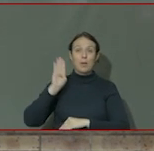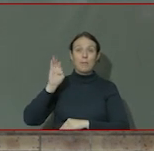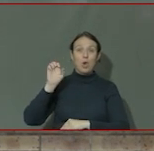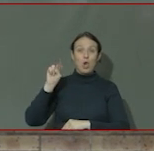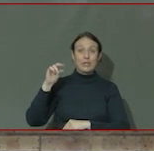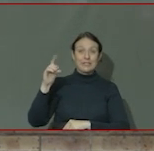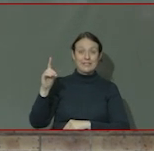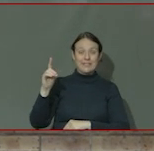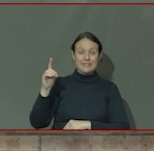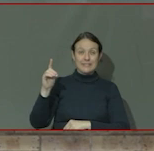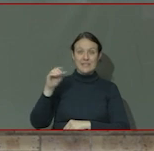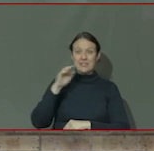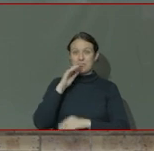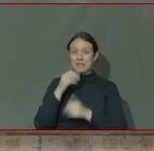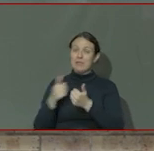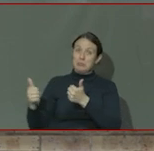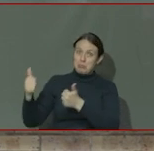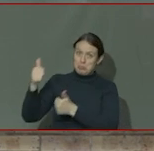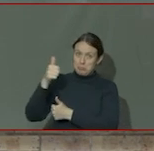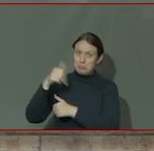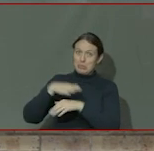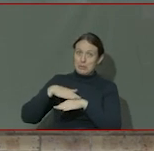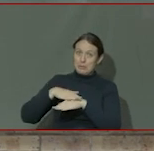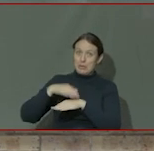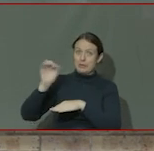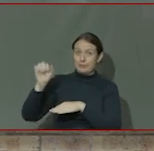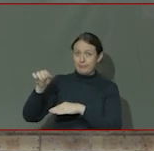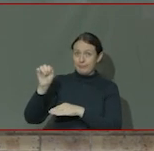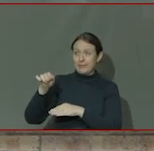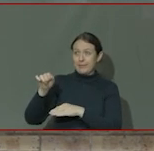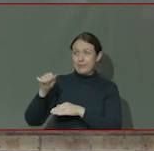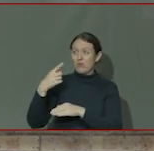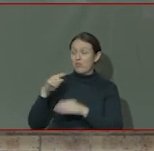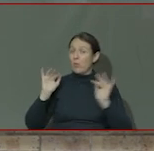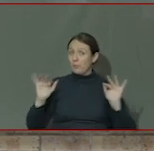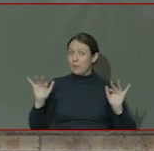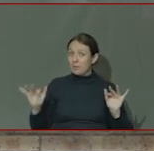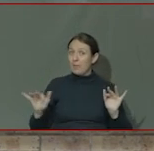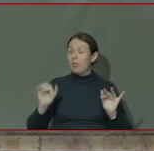brown is dominant over blonde? Among humans, yes.